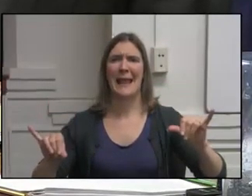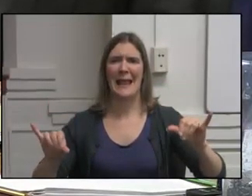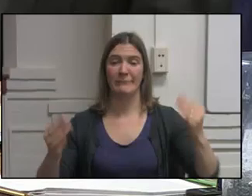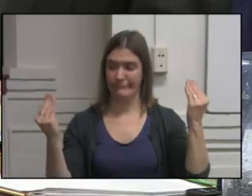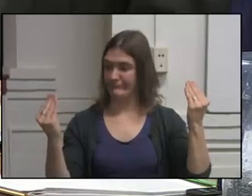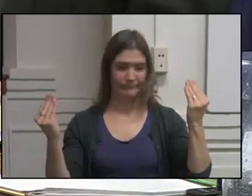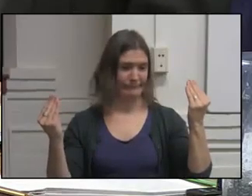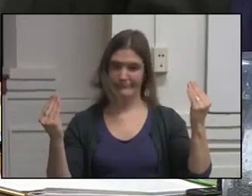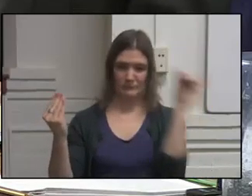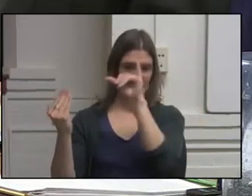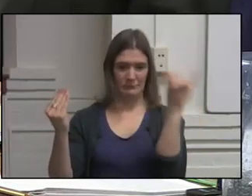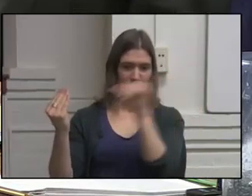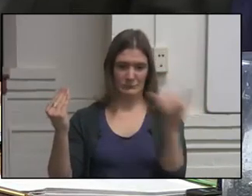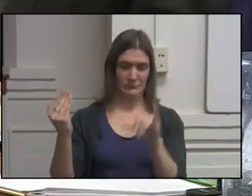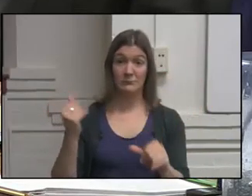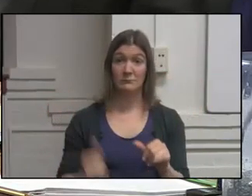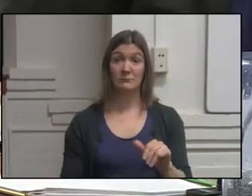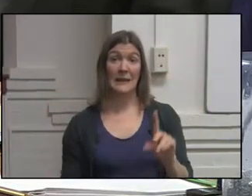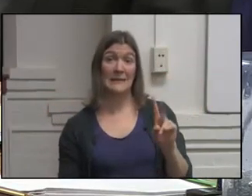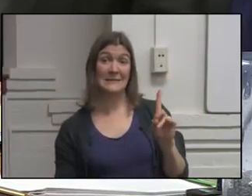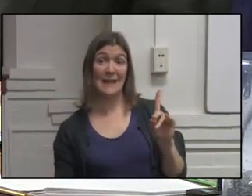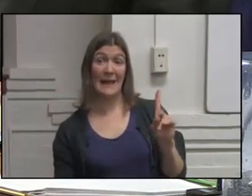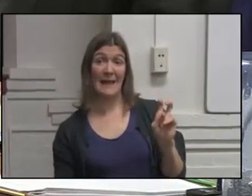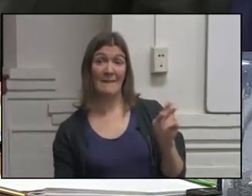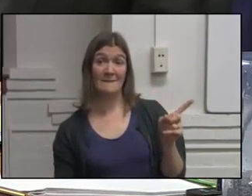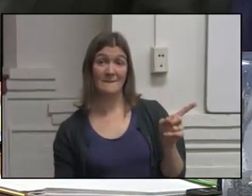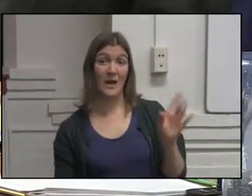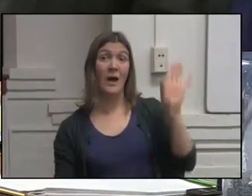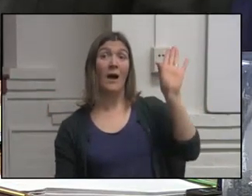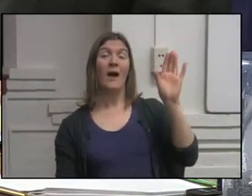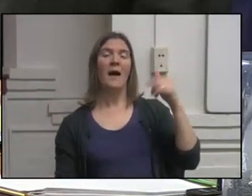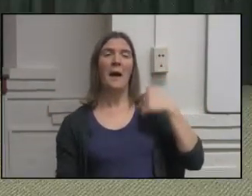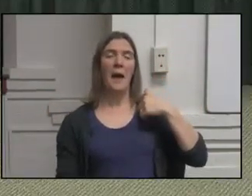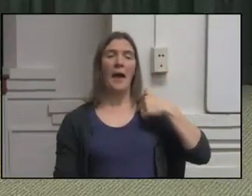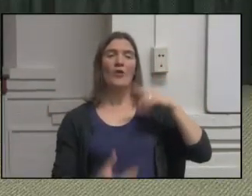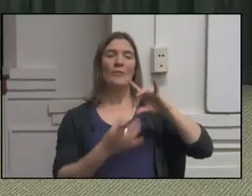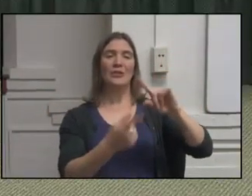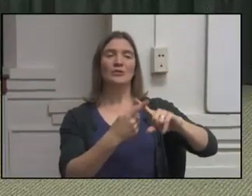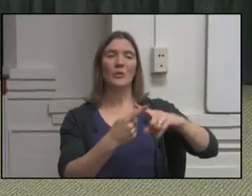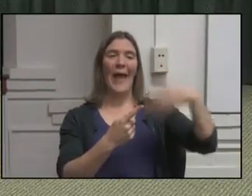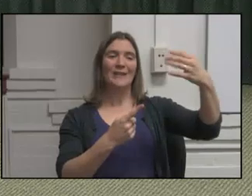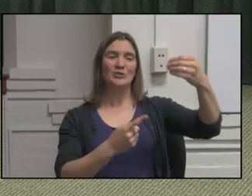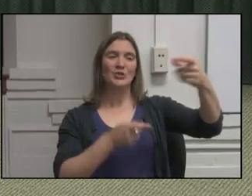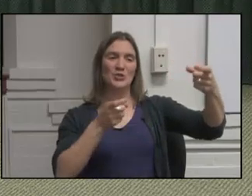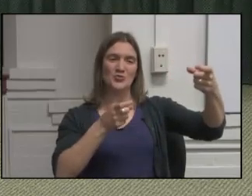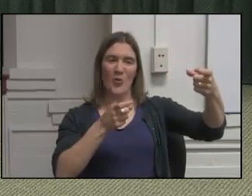last year. Right. David? This is actually not internal control, external control. On